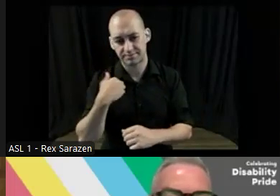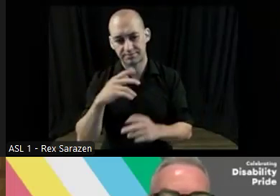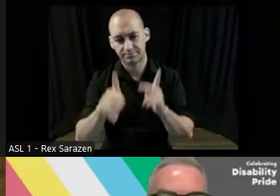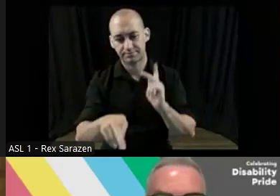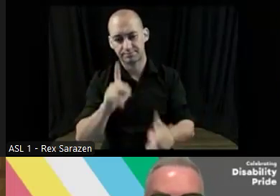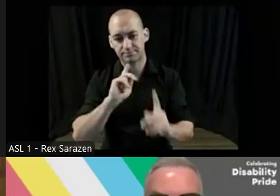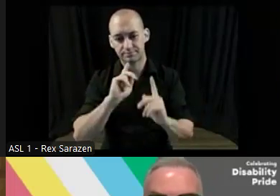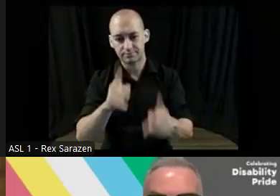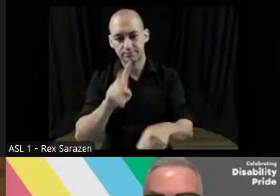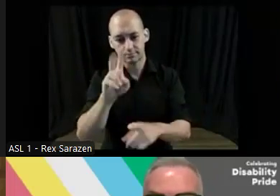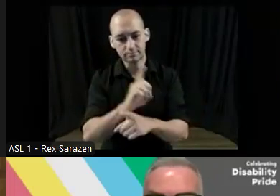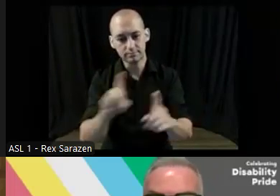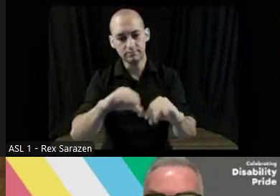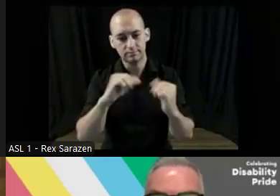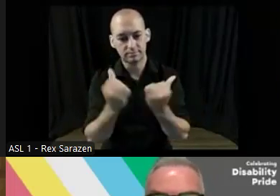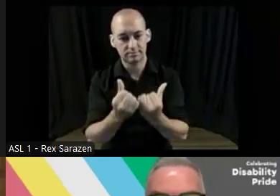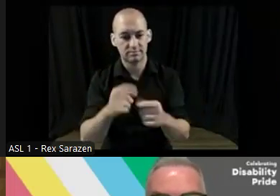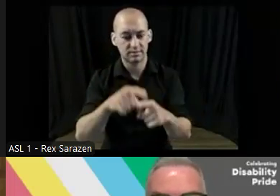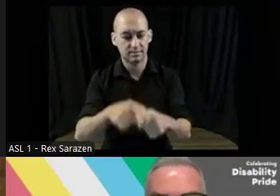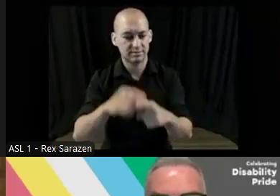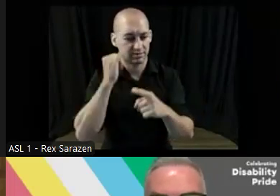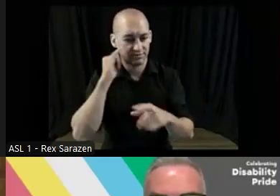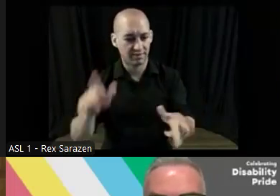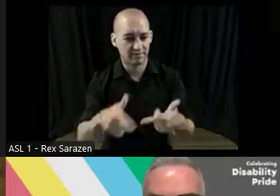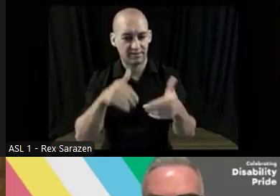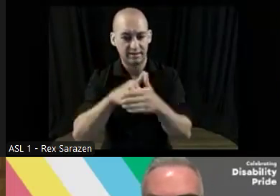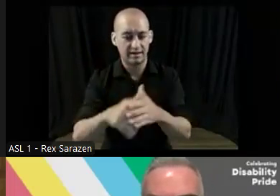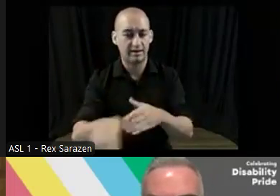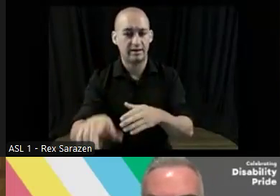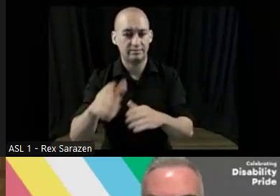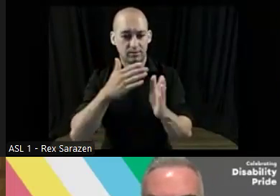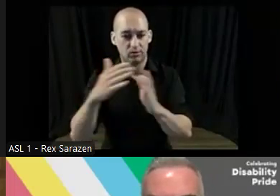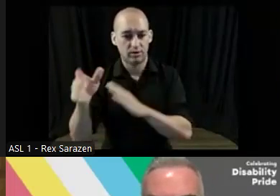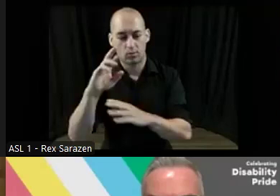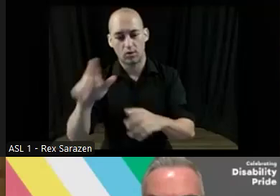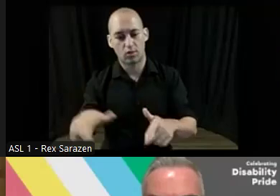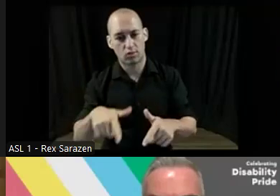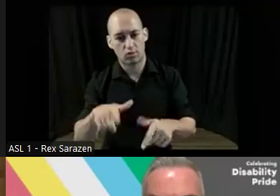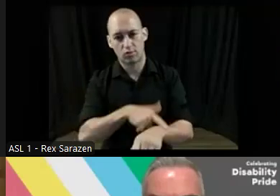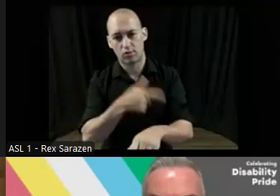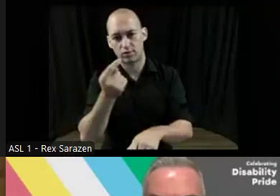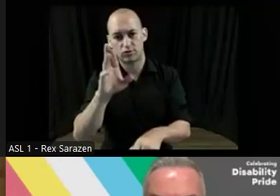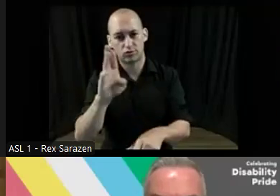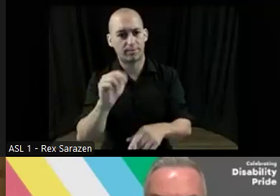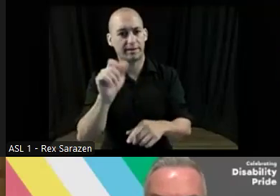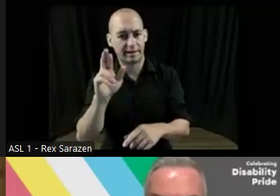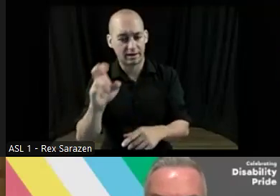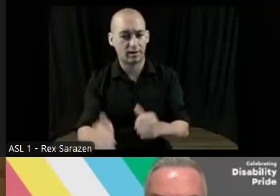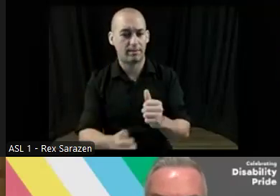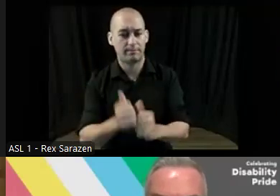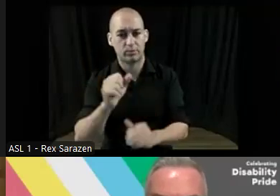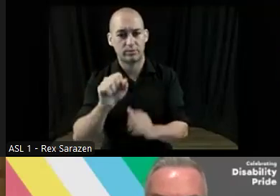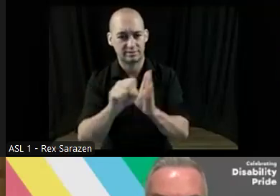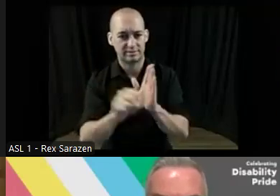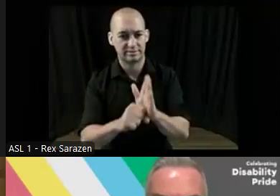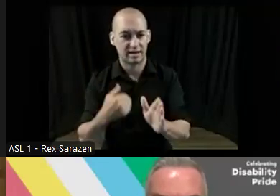different agencies depending on whether they're living in the community or they're like living in long-term care. So most states have a single phone number